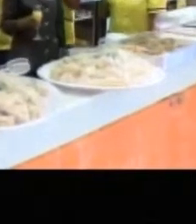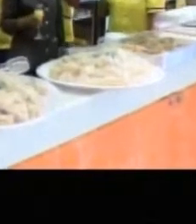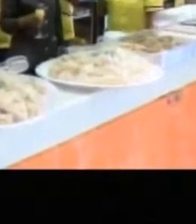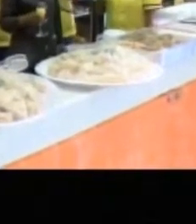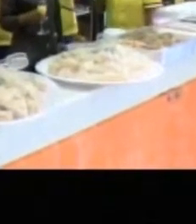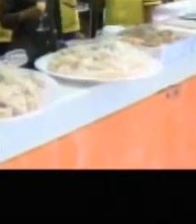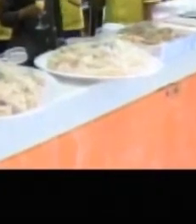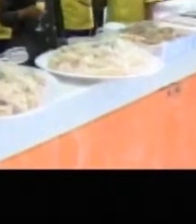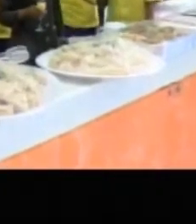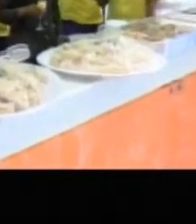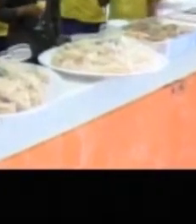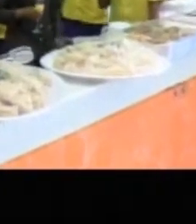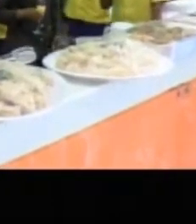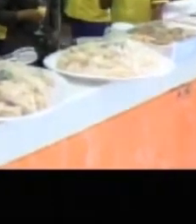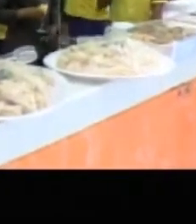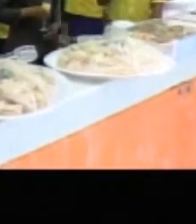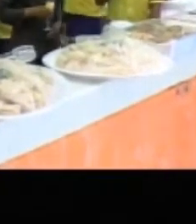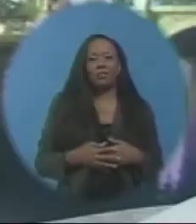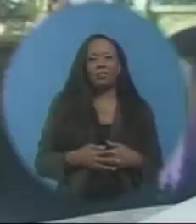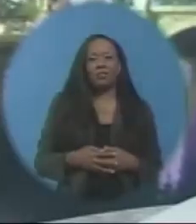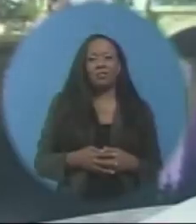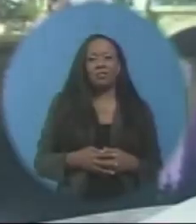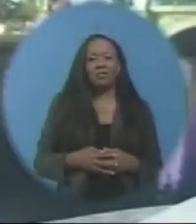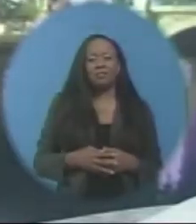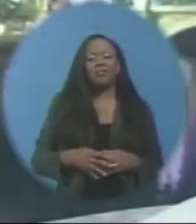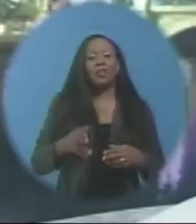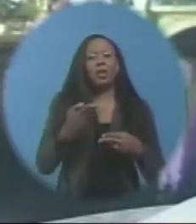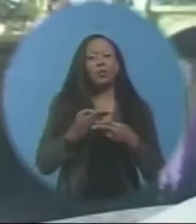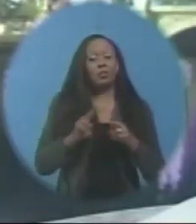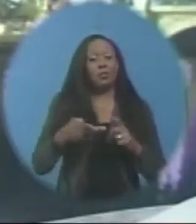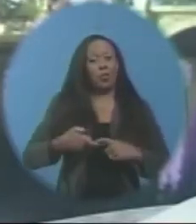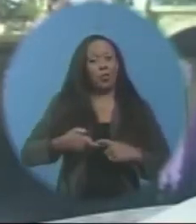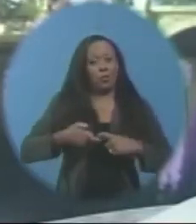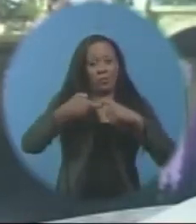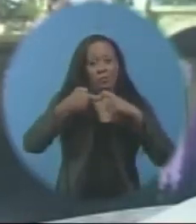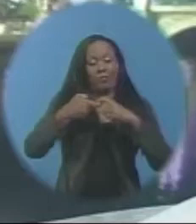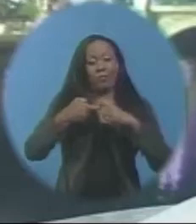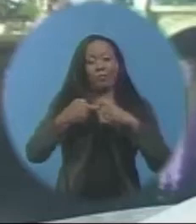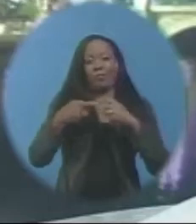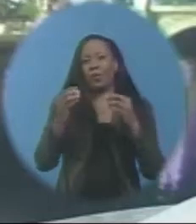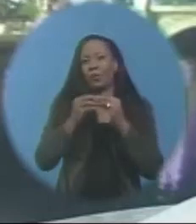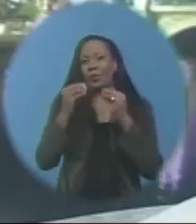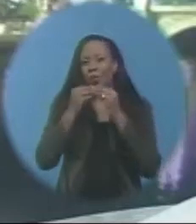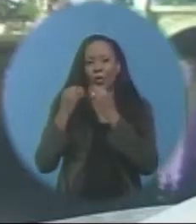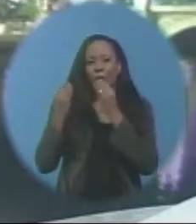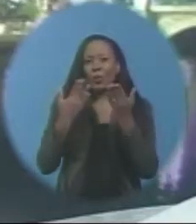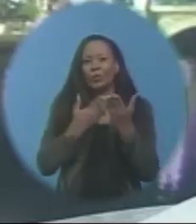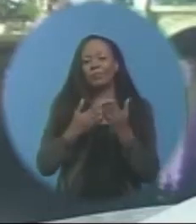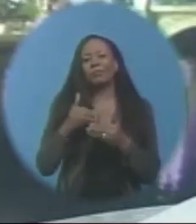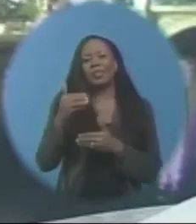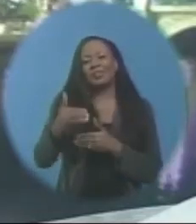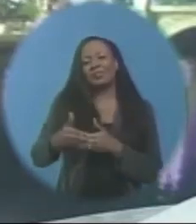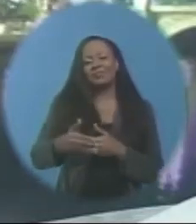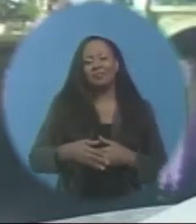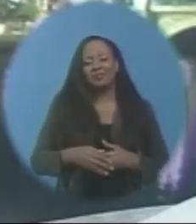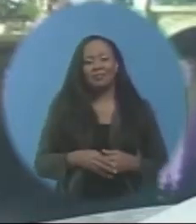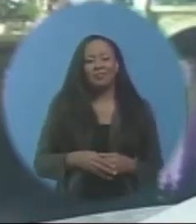Sharika Griffith, CBC News. Thanks, Sharika. We'll take a short break here and come back with more